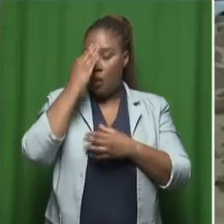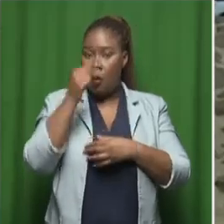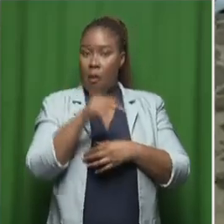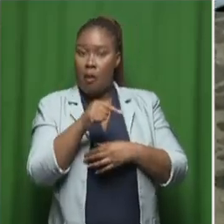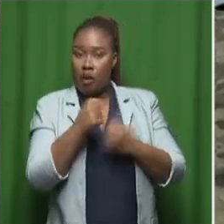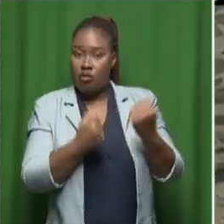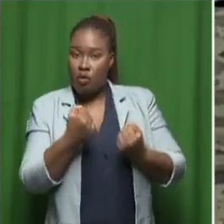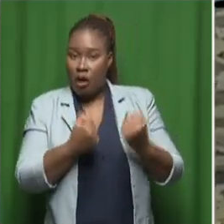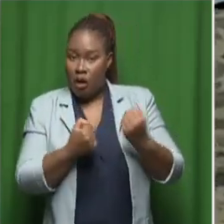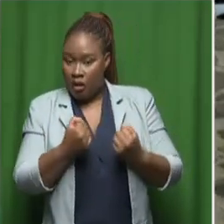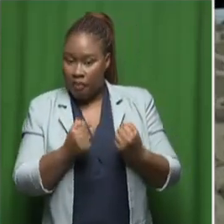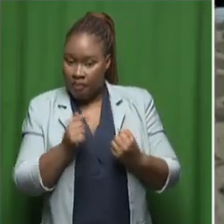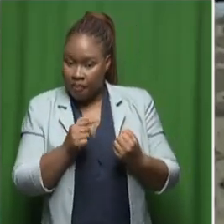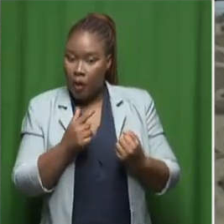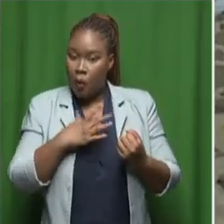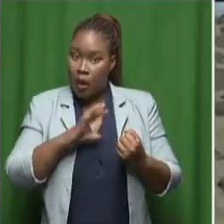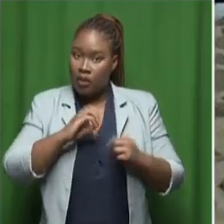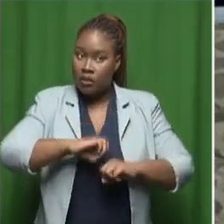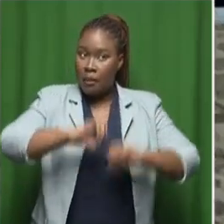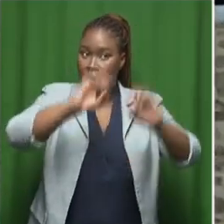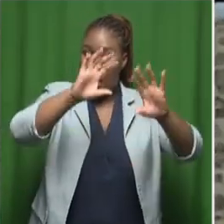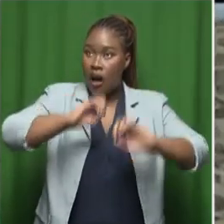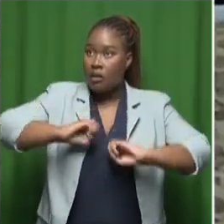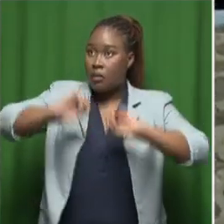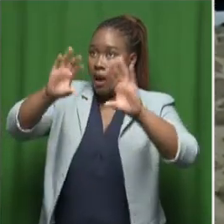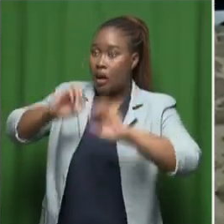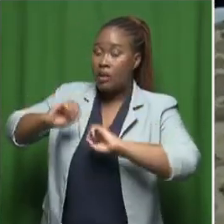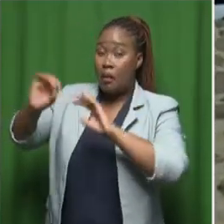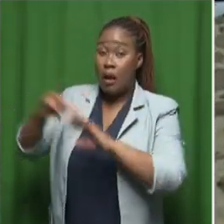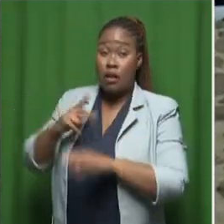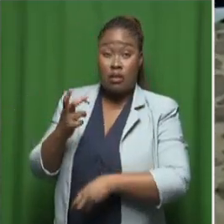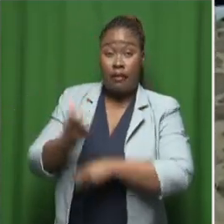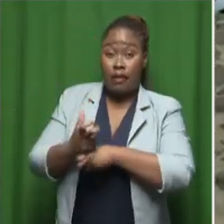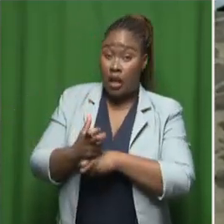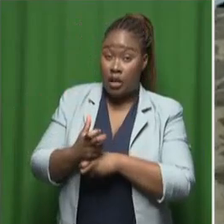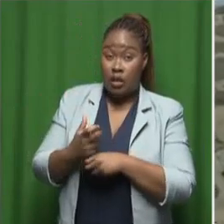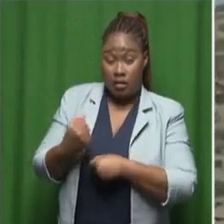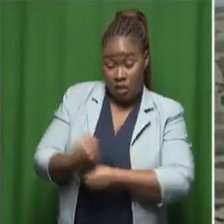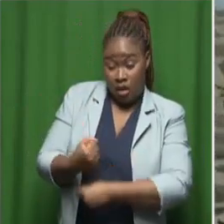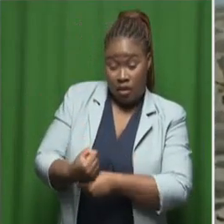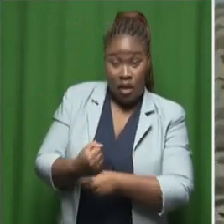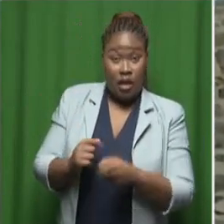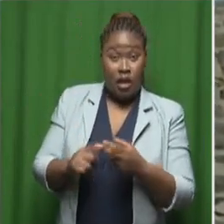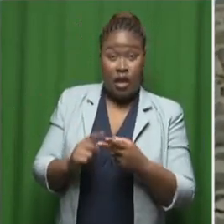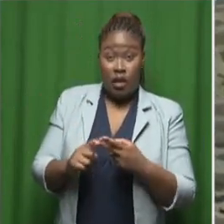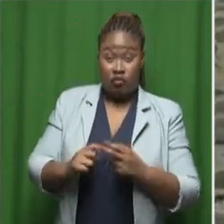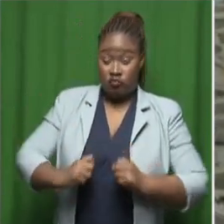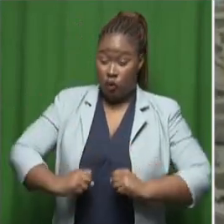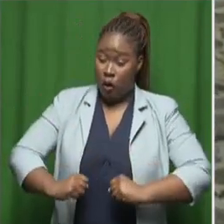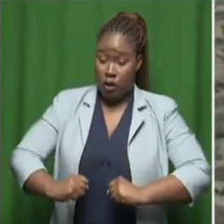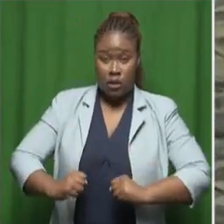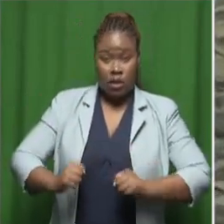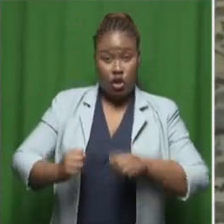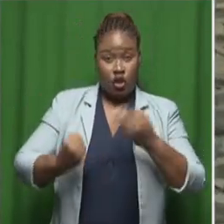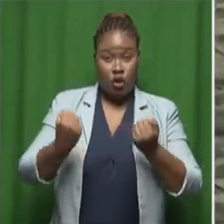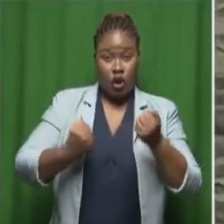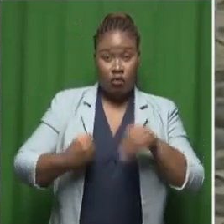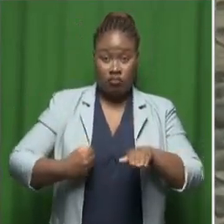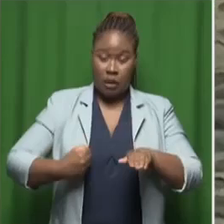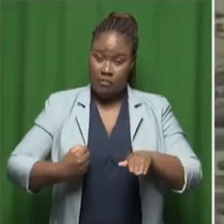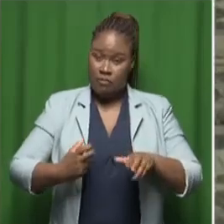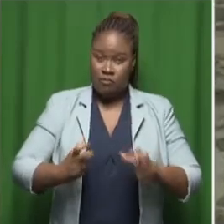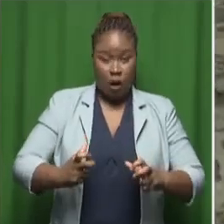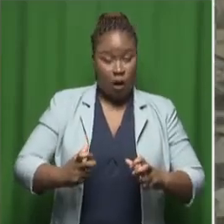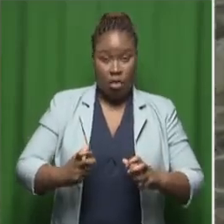Supply something that is really tough and hard, can make it, doesn't break for nothing. So we've